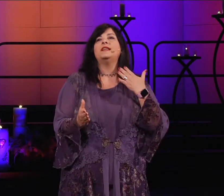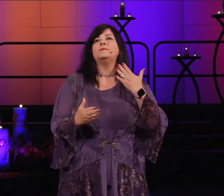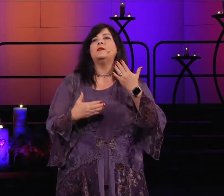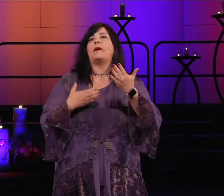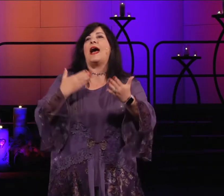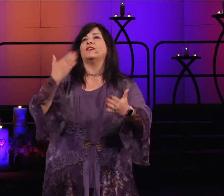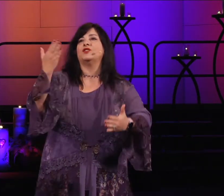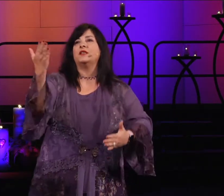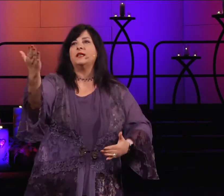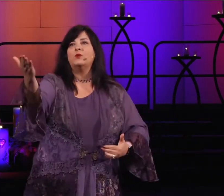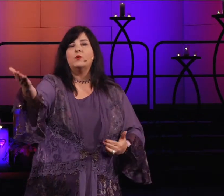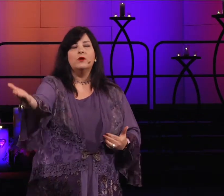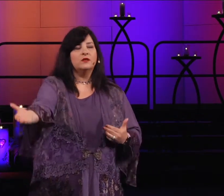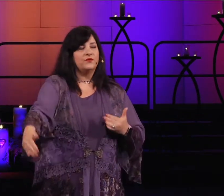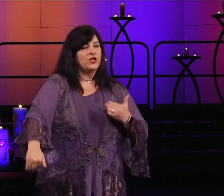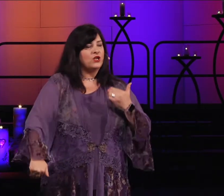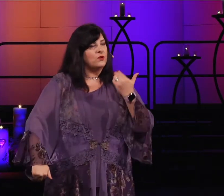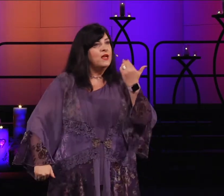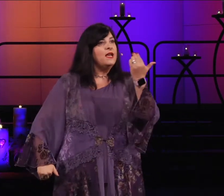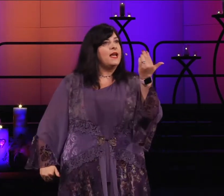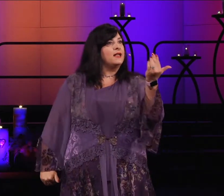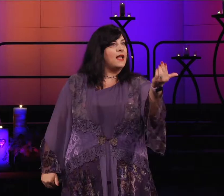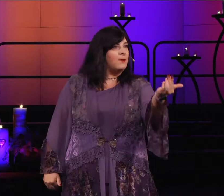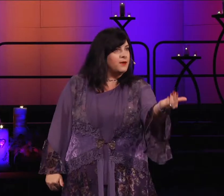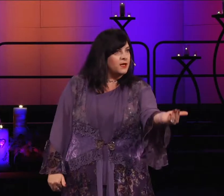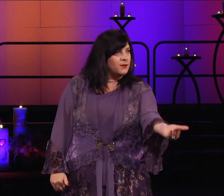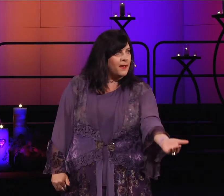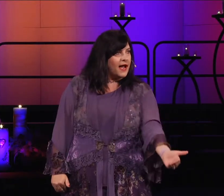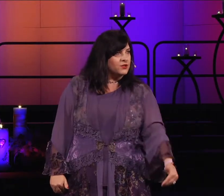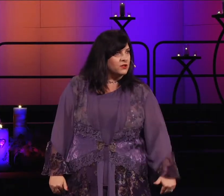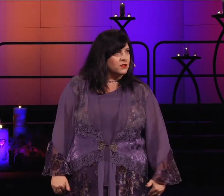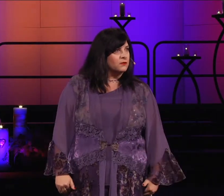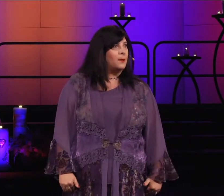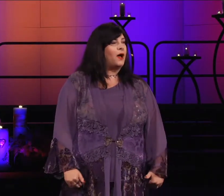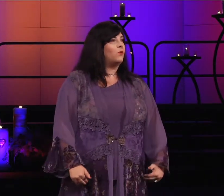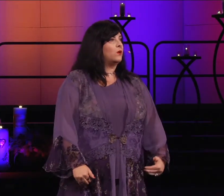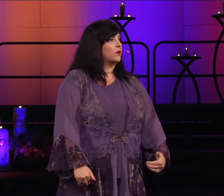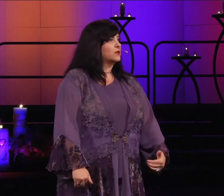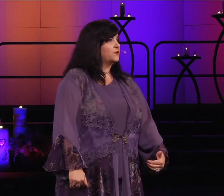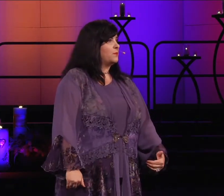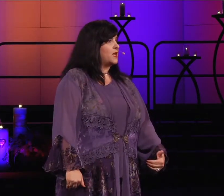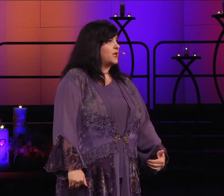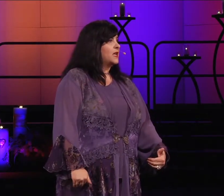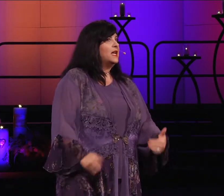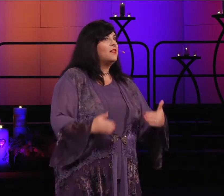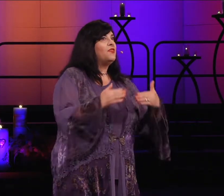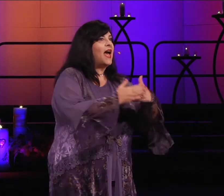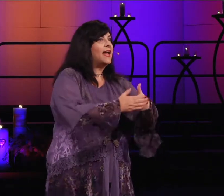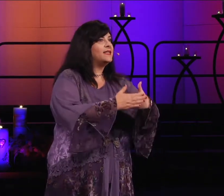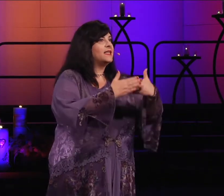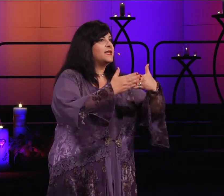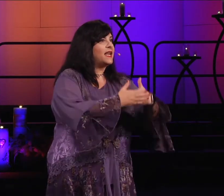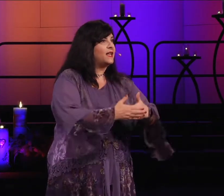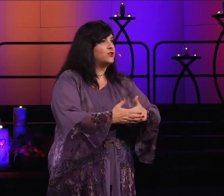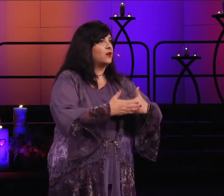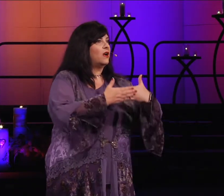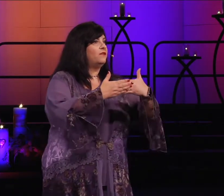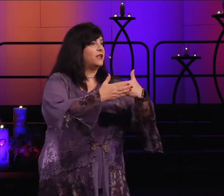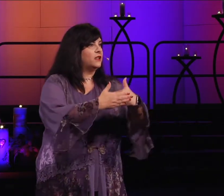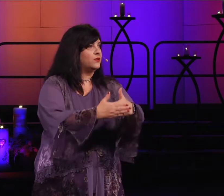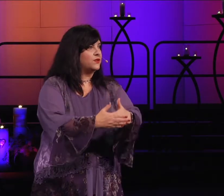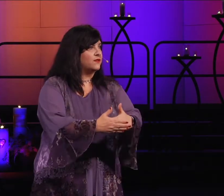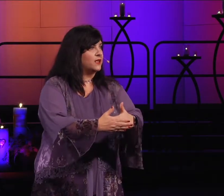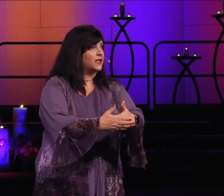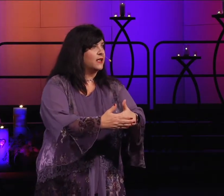you please be passionately what works for you and allow me to be passionate about what works for me. That is the nature